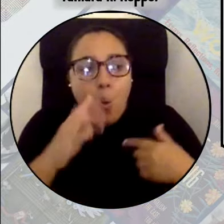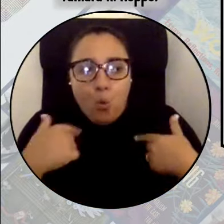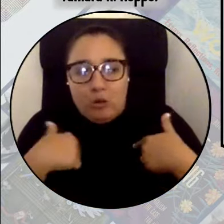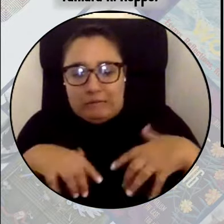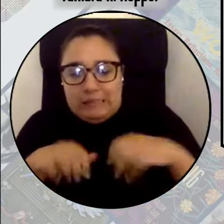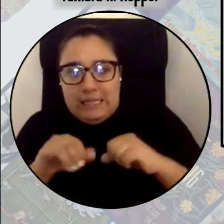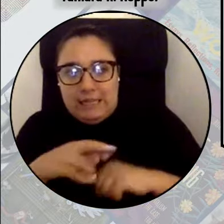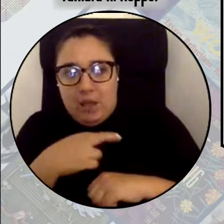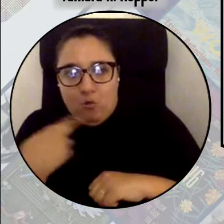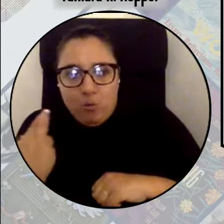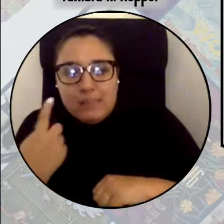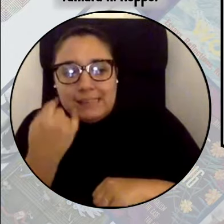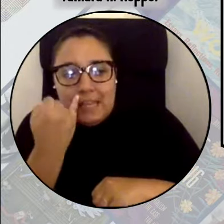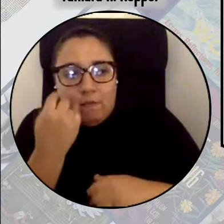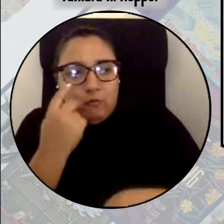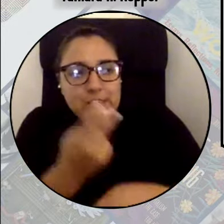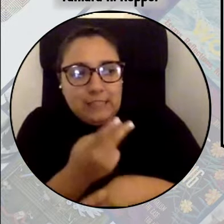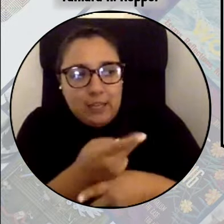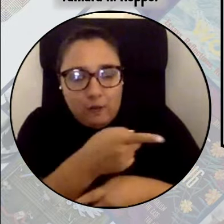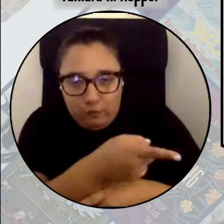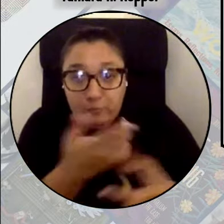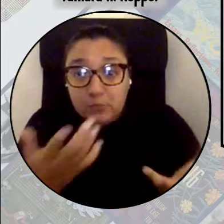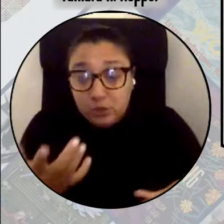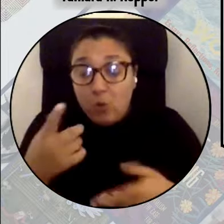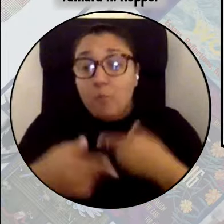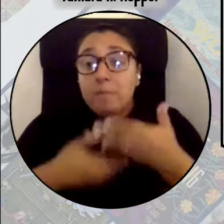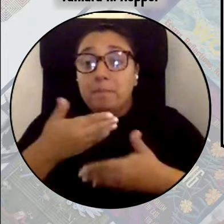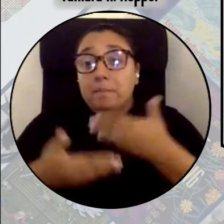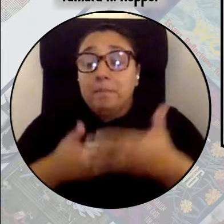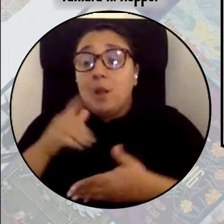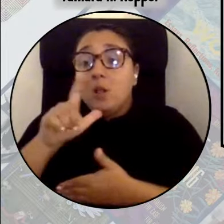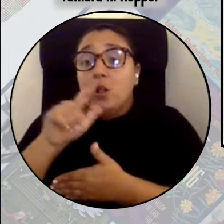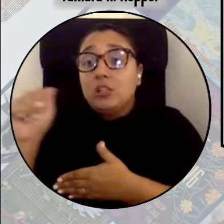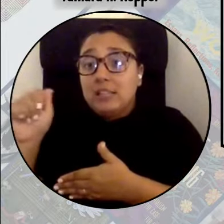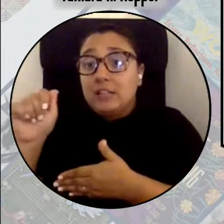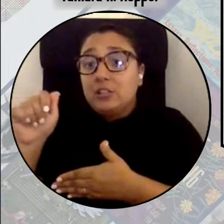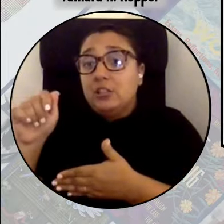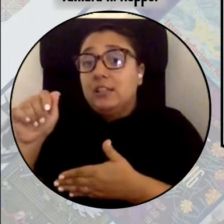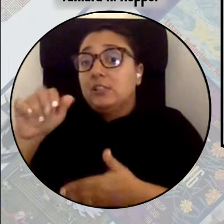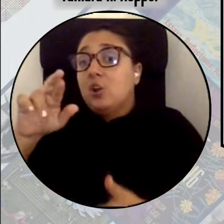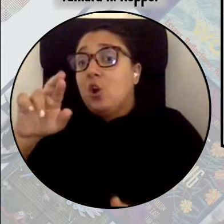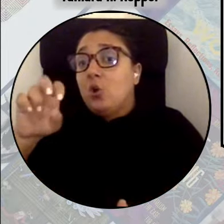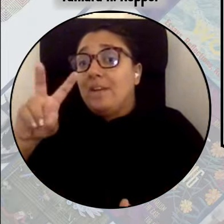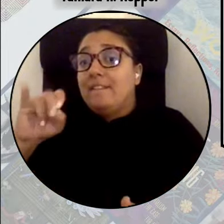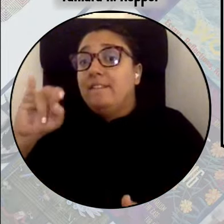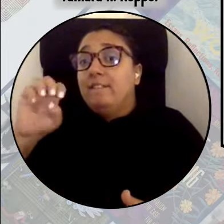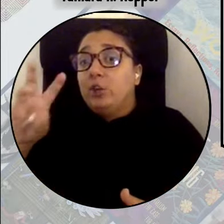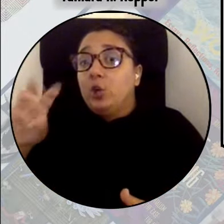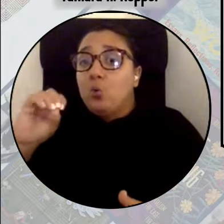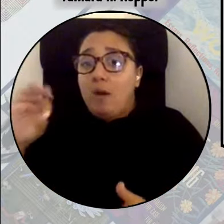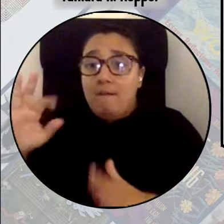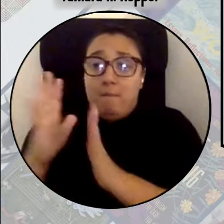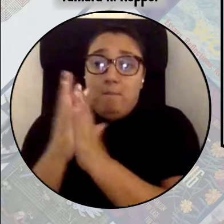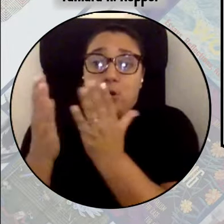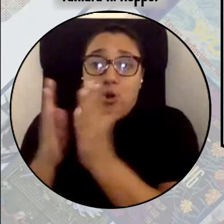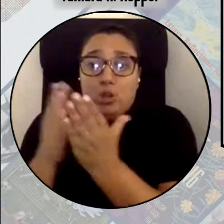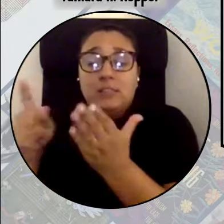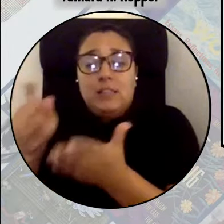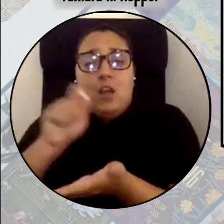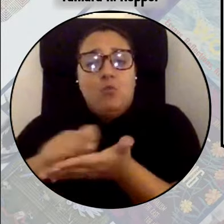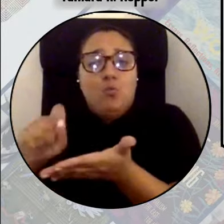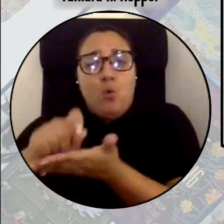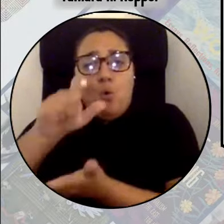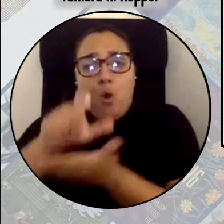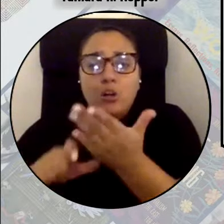that, right? So this is actually an article from Los Angeles Review of Books that interviews quite a lot of people. And